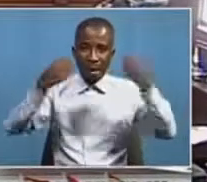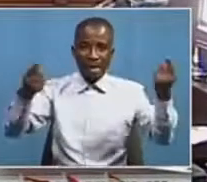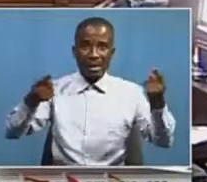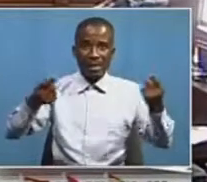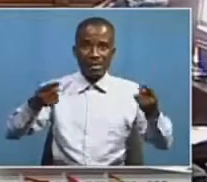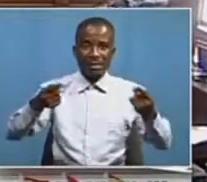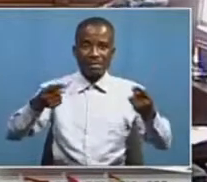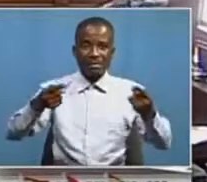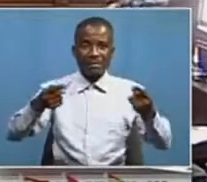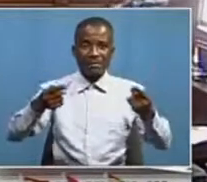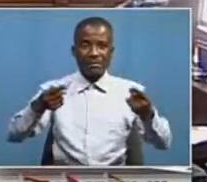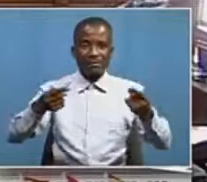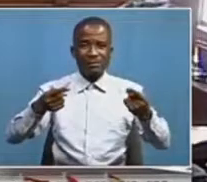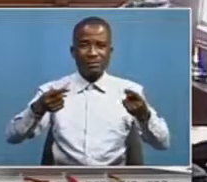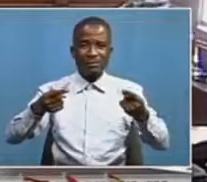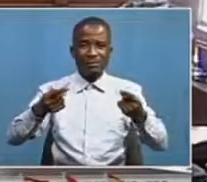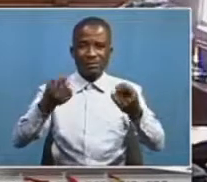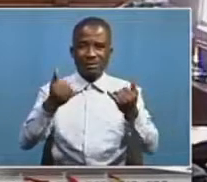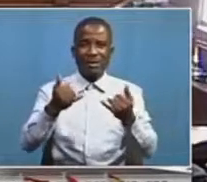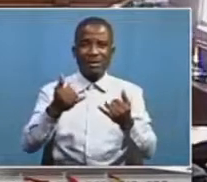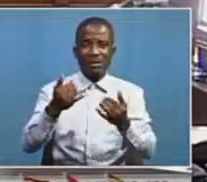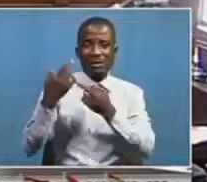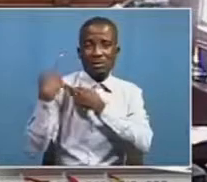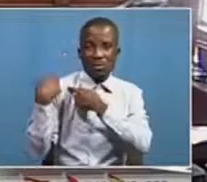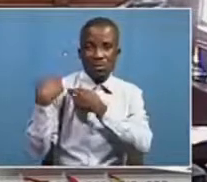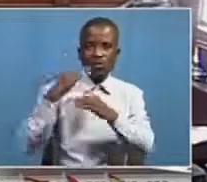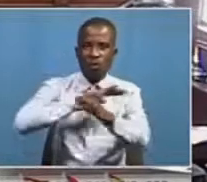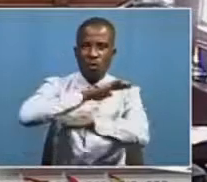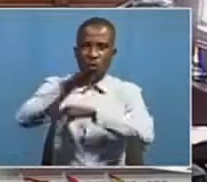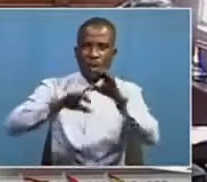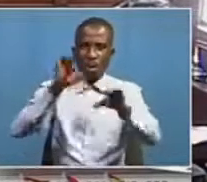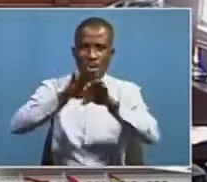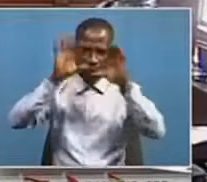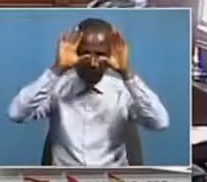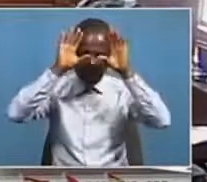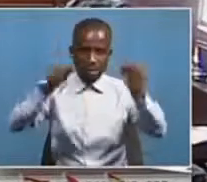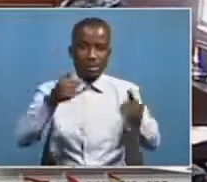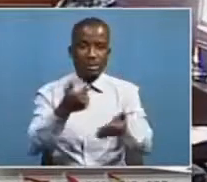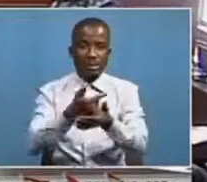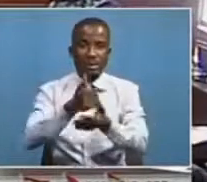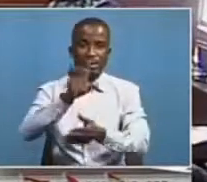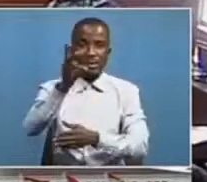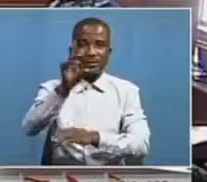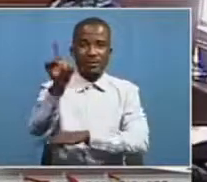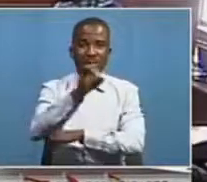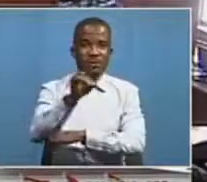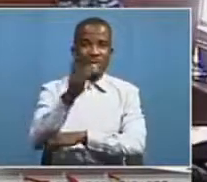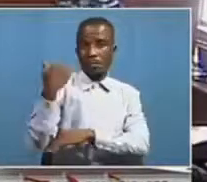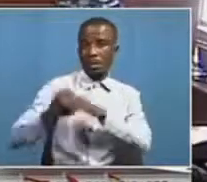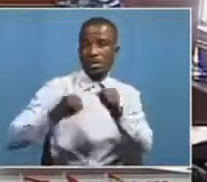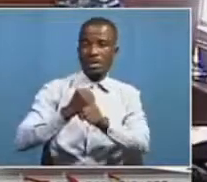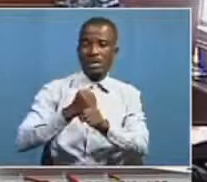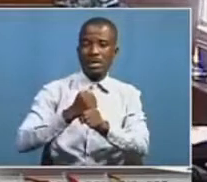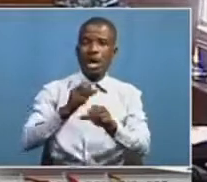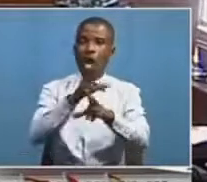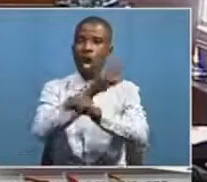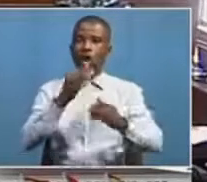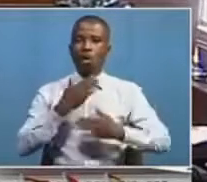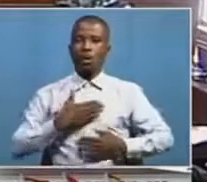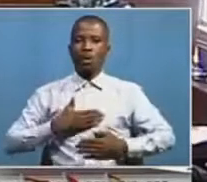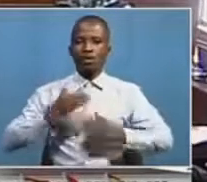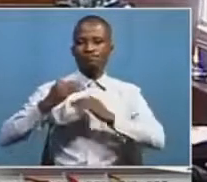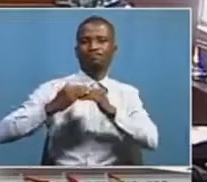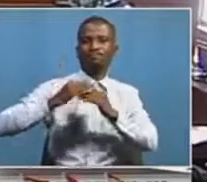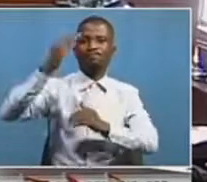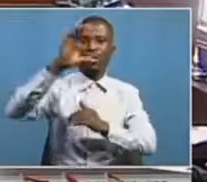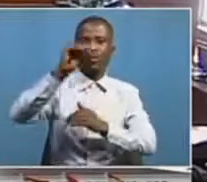of first respondent and the returning officer for the presidential election held on 7 December 2020, no candidate satisfied